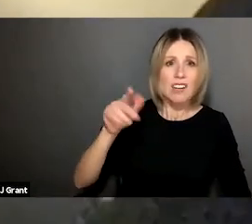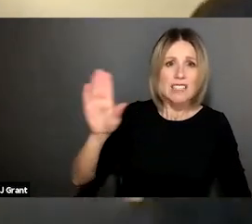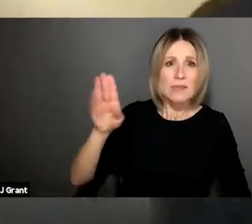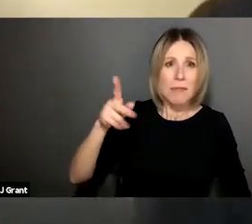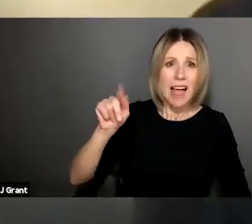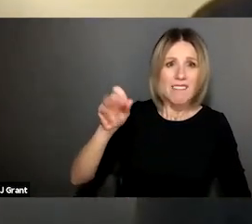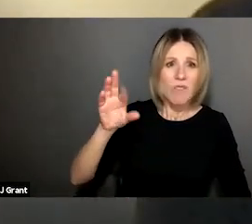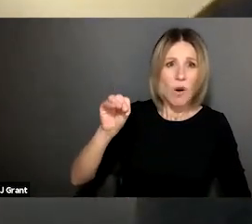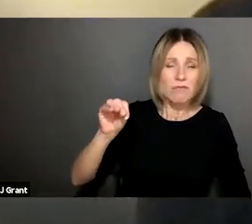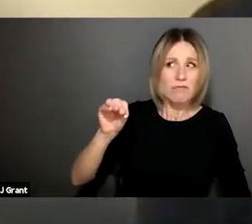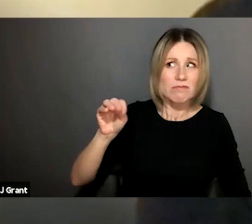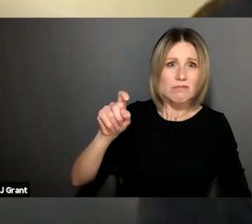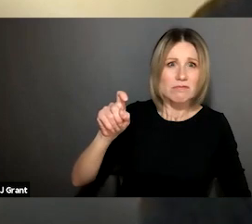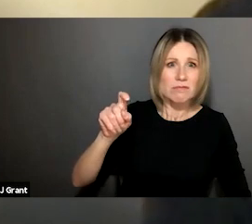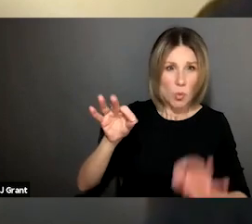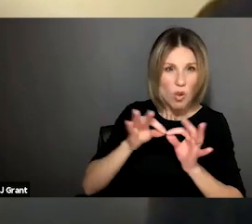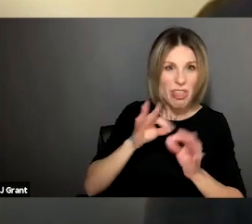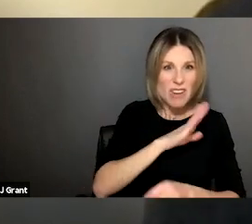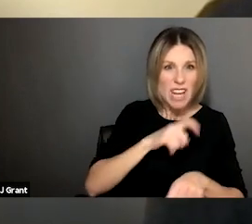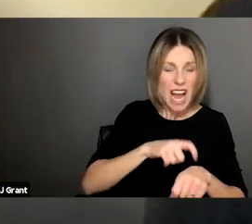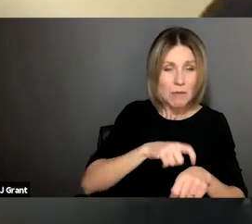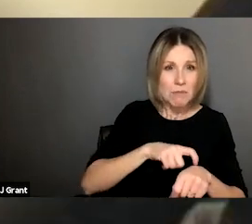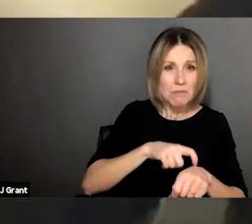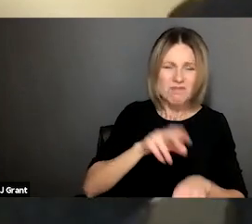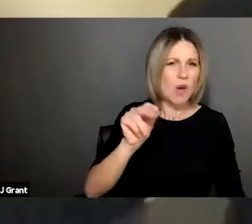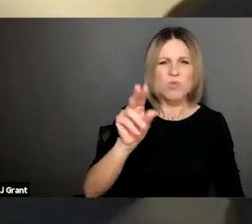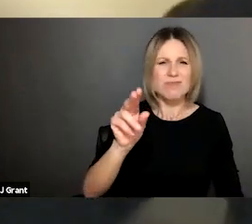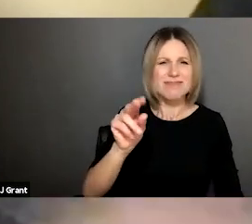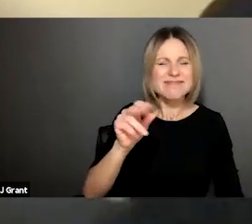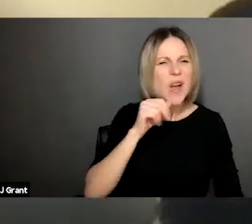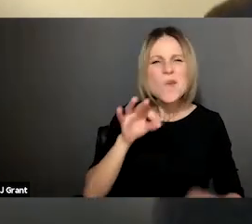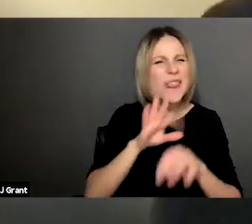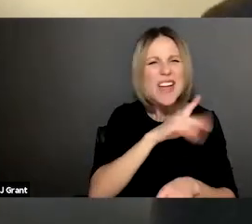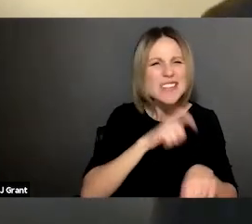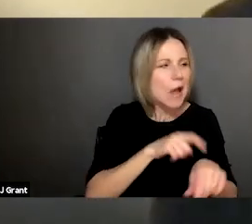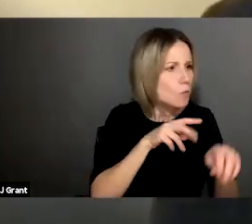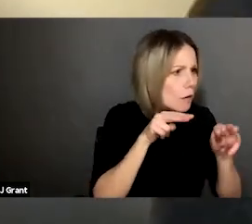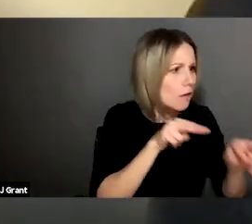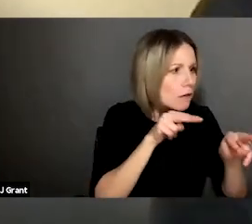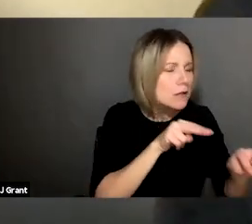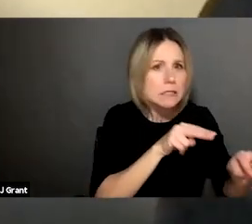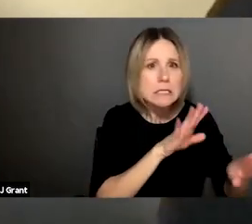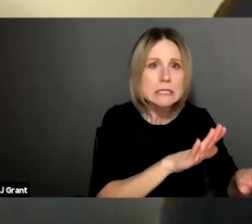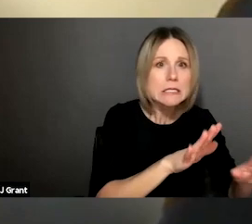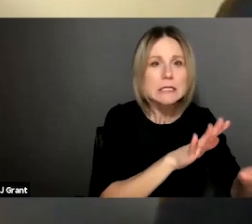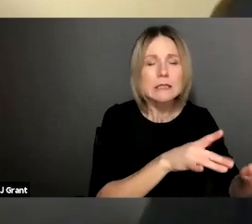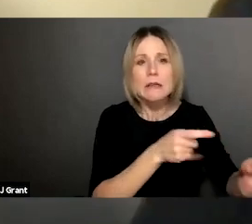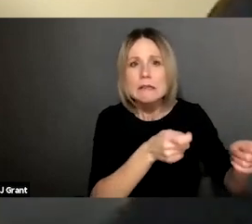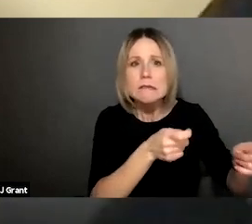Facebook groups are really interesting places. We put out a call to say, hey, do any of you guys want to run this site?